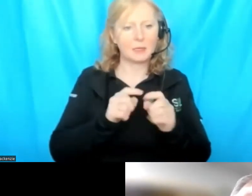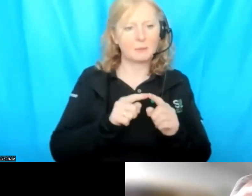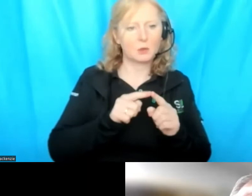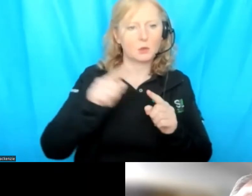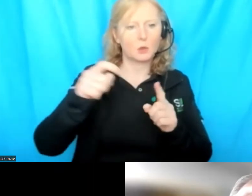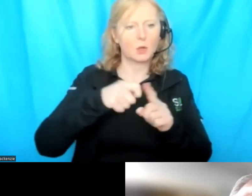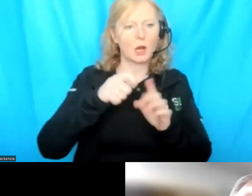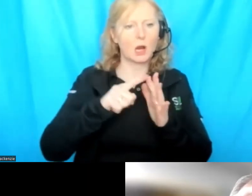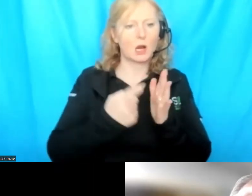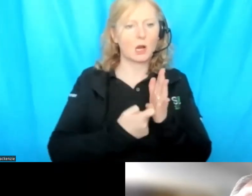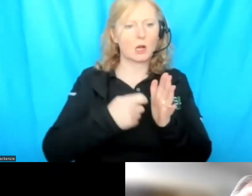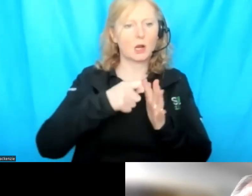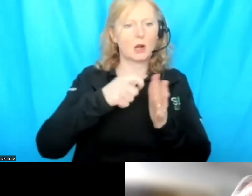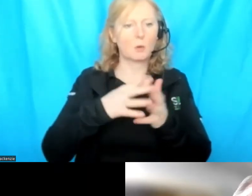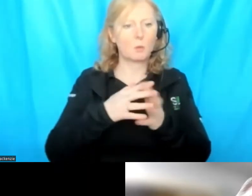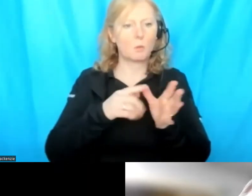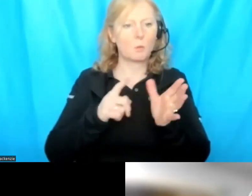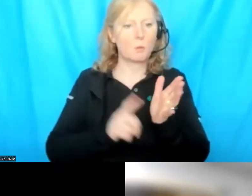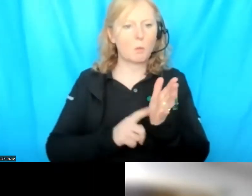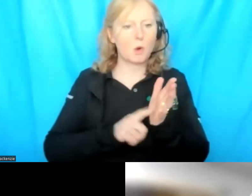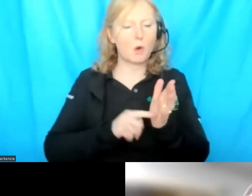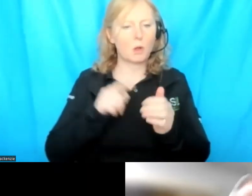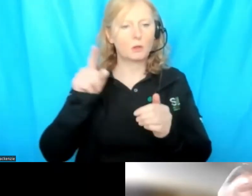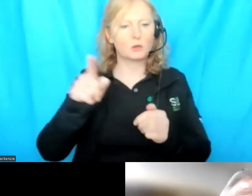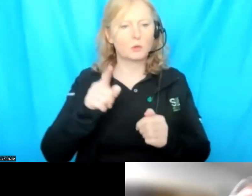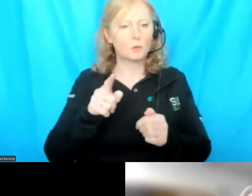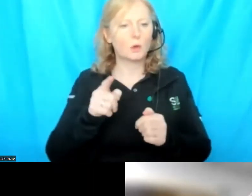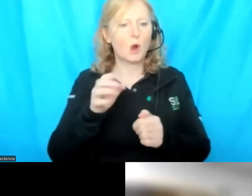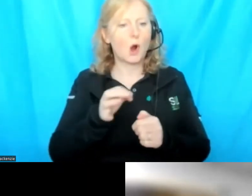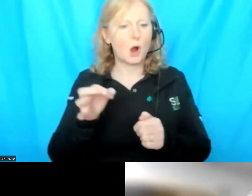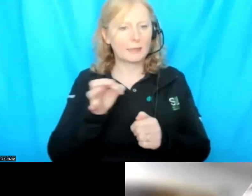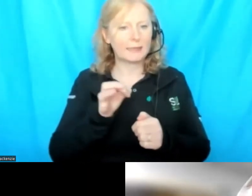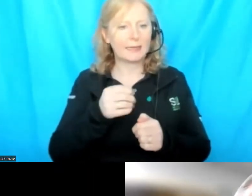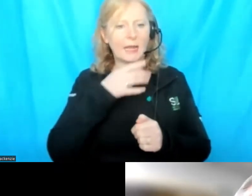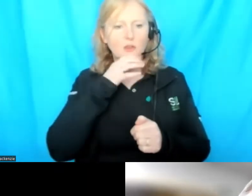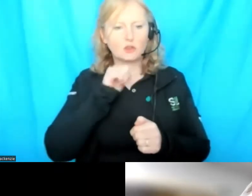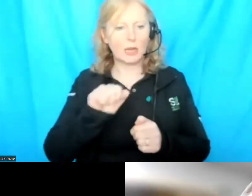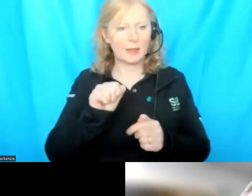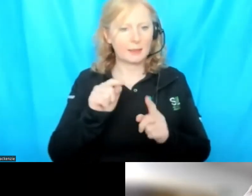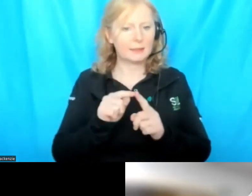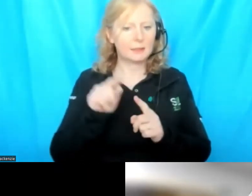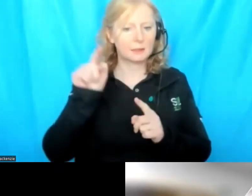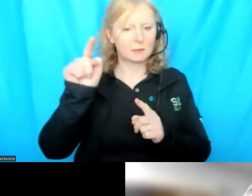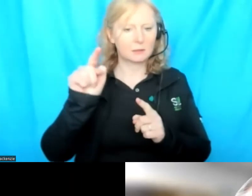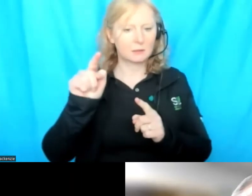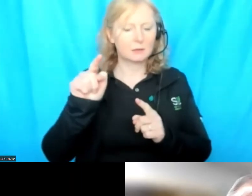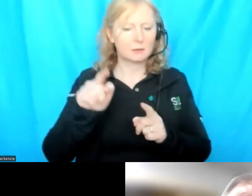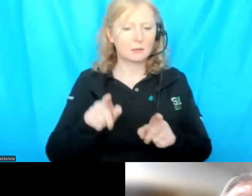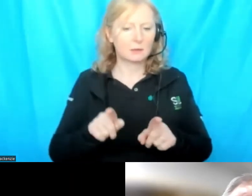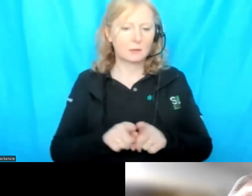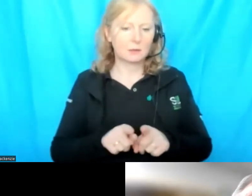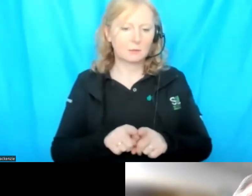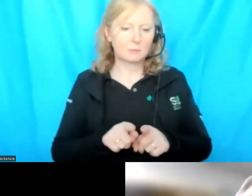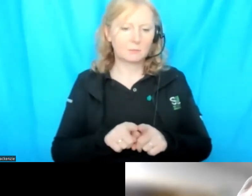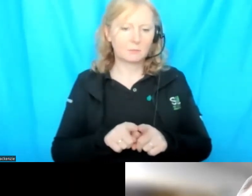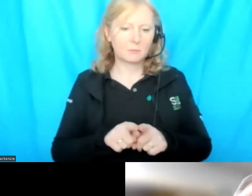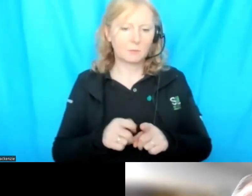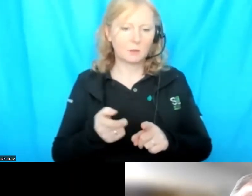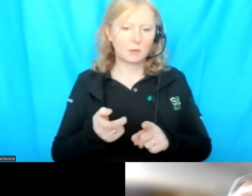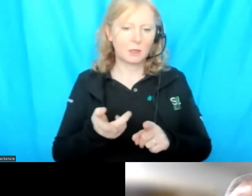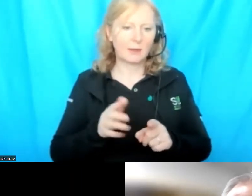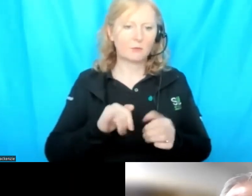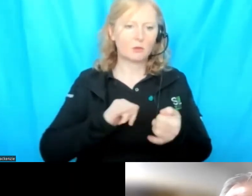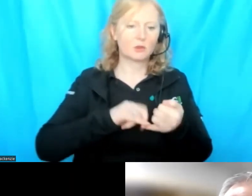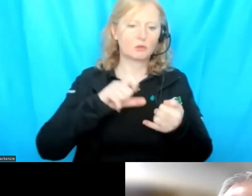Kirkwall and Lerwick in the Orkney and Shetlands, and also we have the Hamerville, which goes from Scrabston